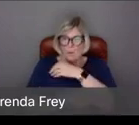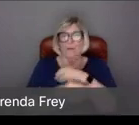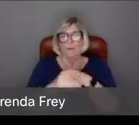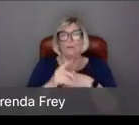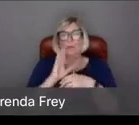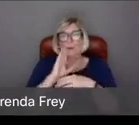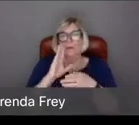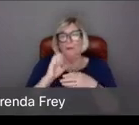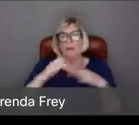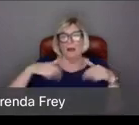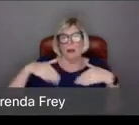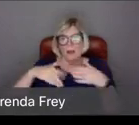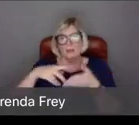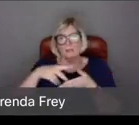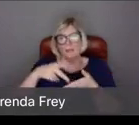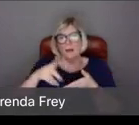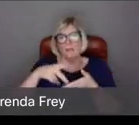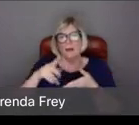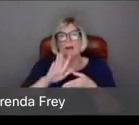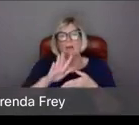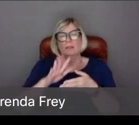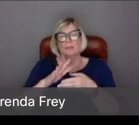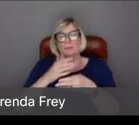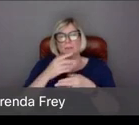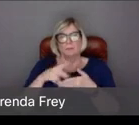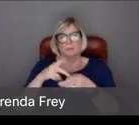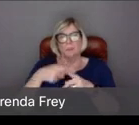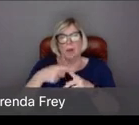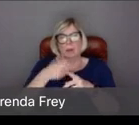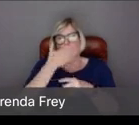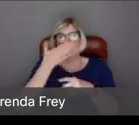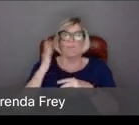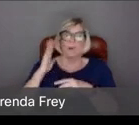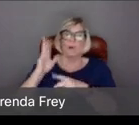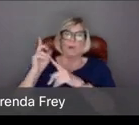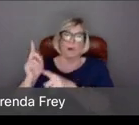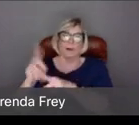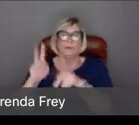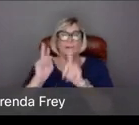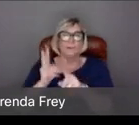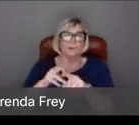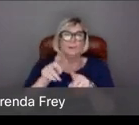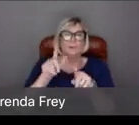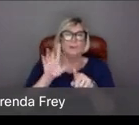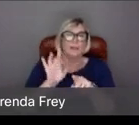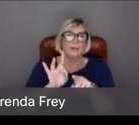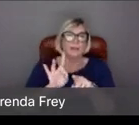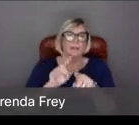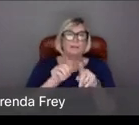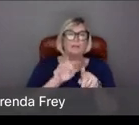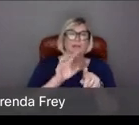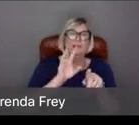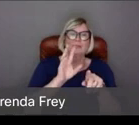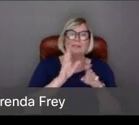payments. So again, the biggest jump we've made so far, right? We went from 1 to 2 to 8 to 28 to 61. So you can kind of get